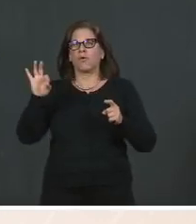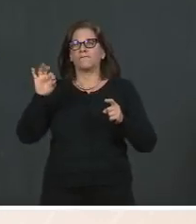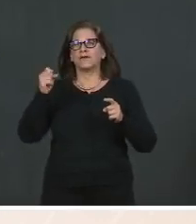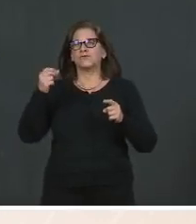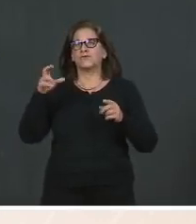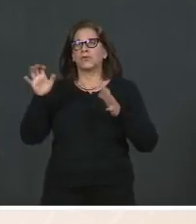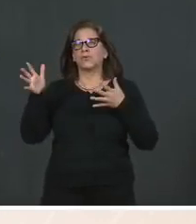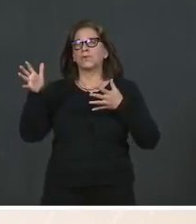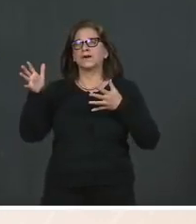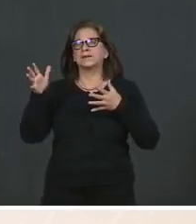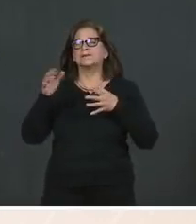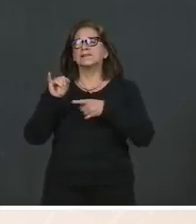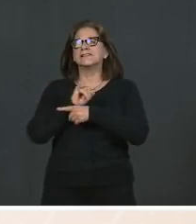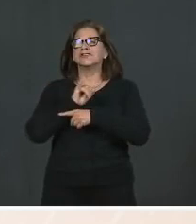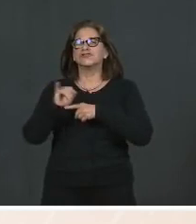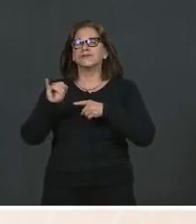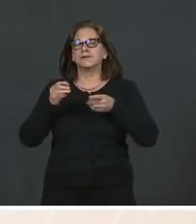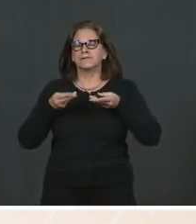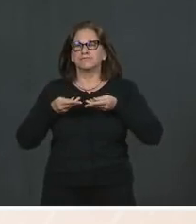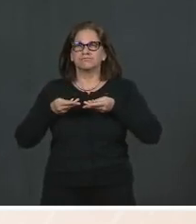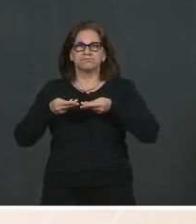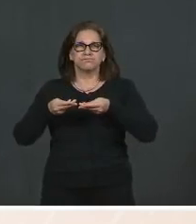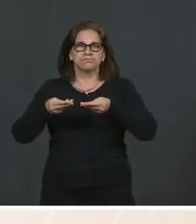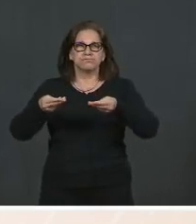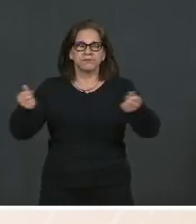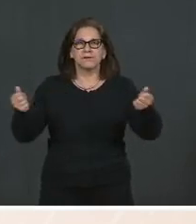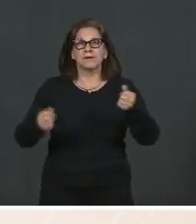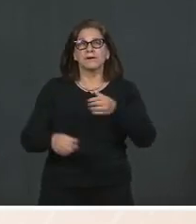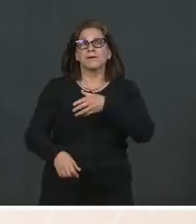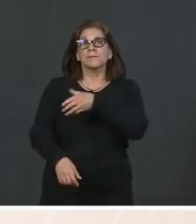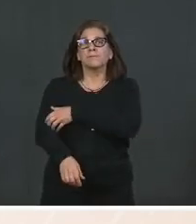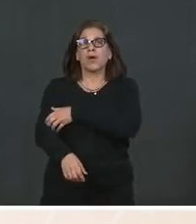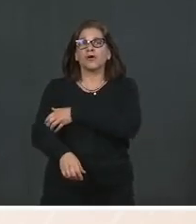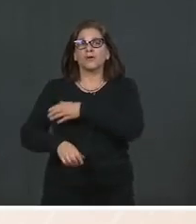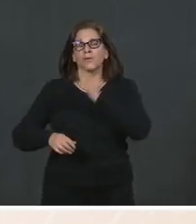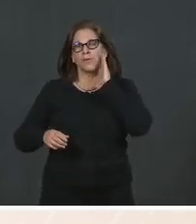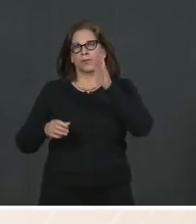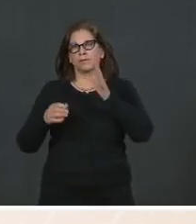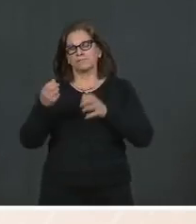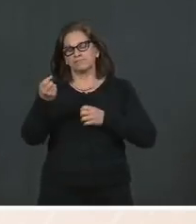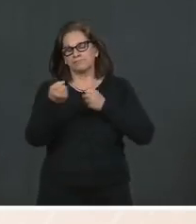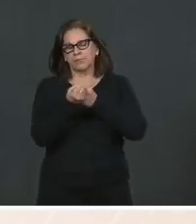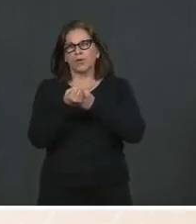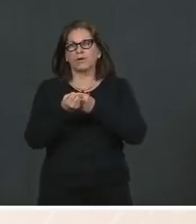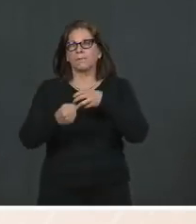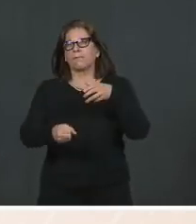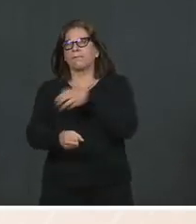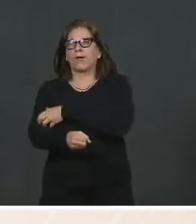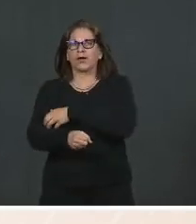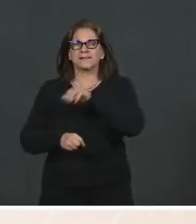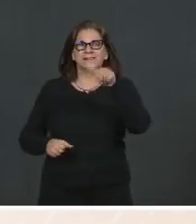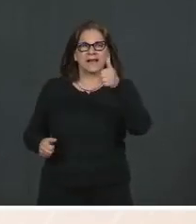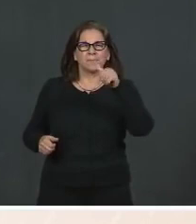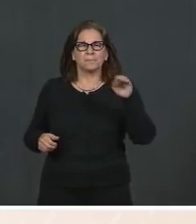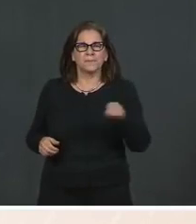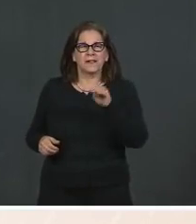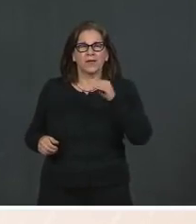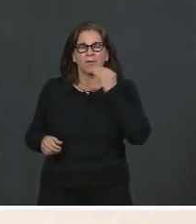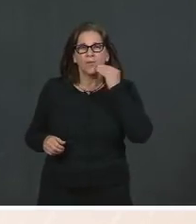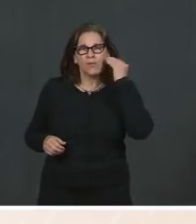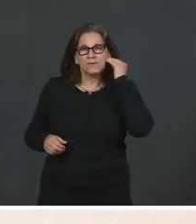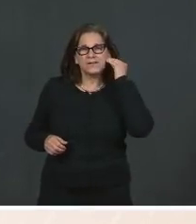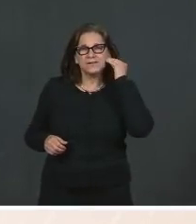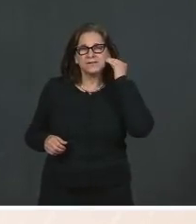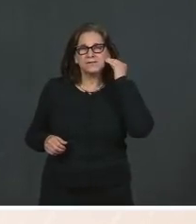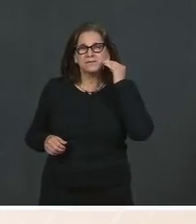10 million American homes and avoid 78 million metric tons of carbon emissions. Additionally, the U.S. Department